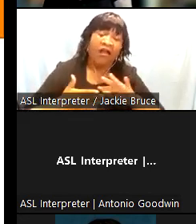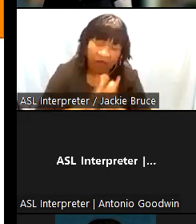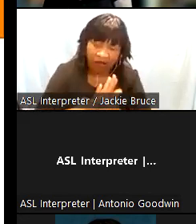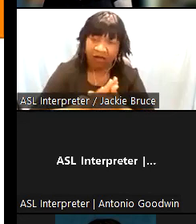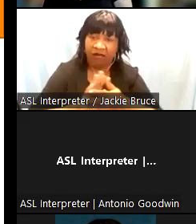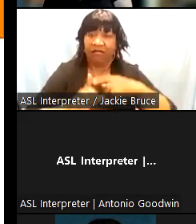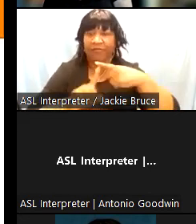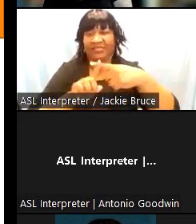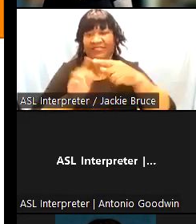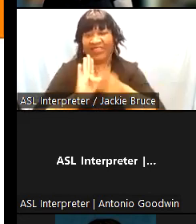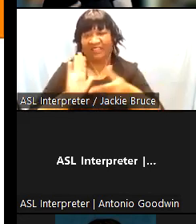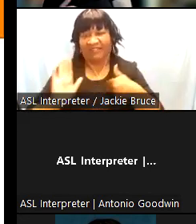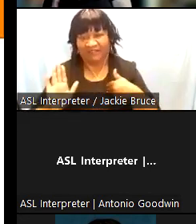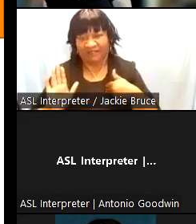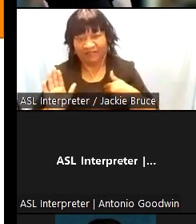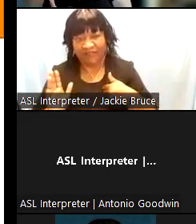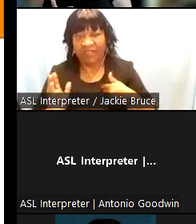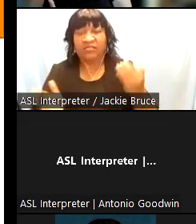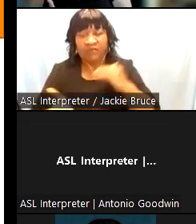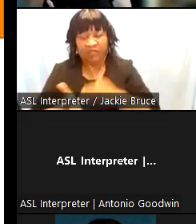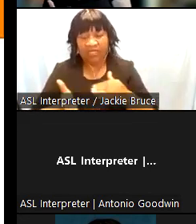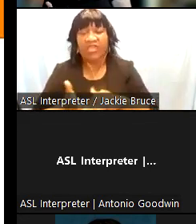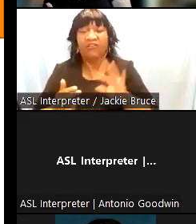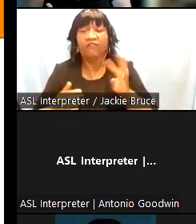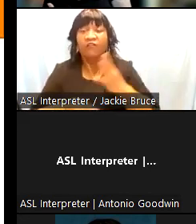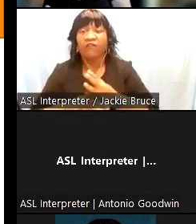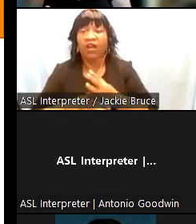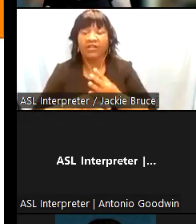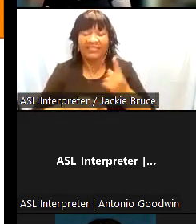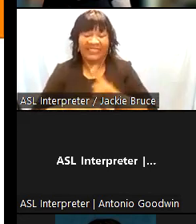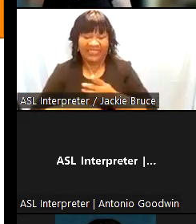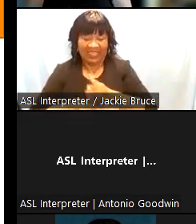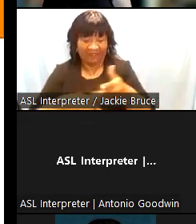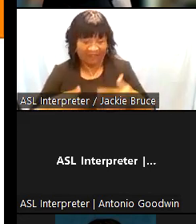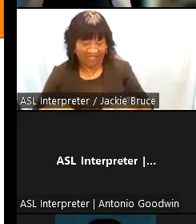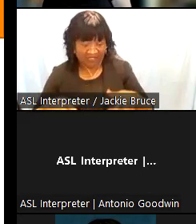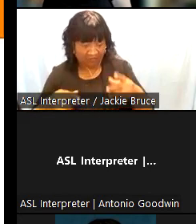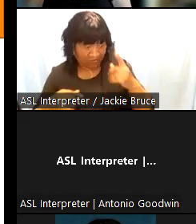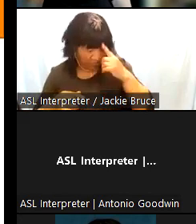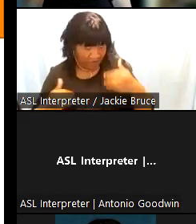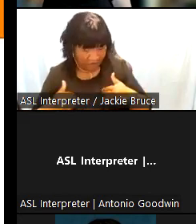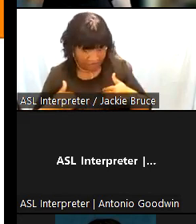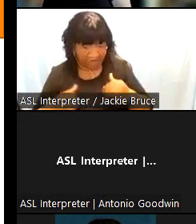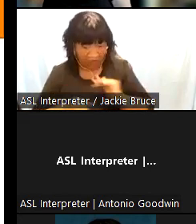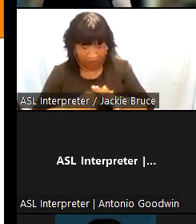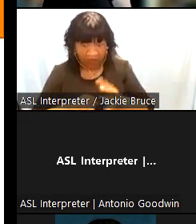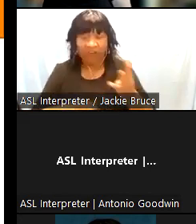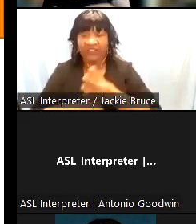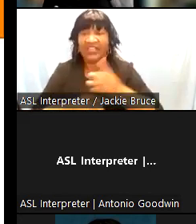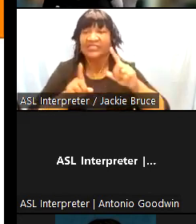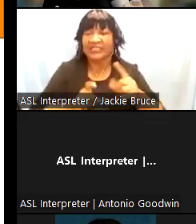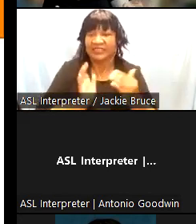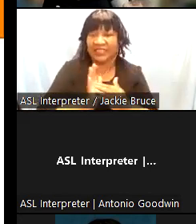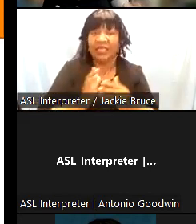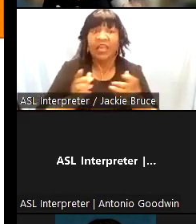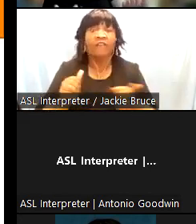we recommend repeating the test 4 to 5 days after your symptoms start. If you were